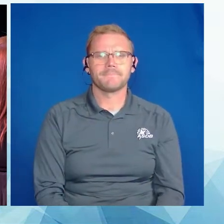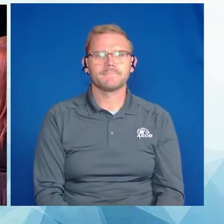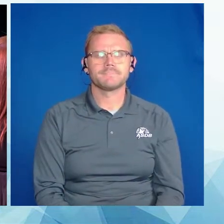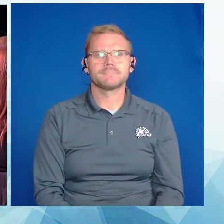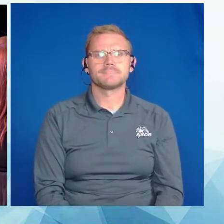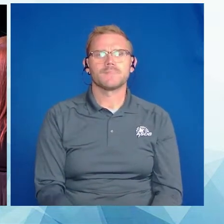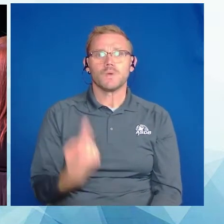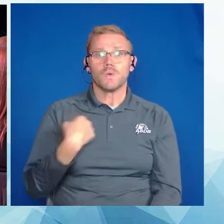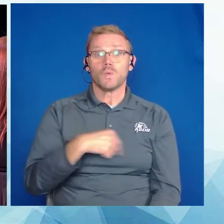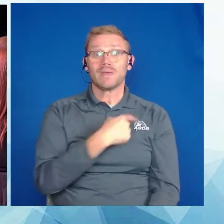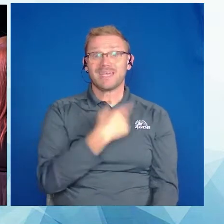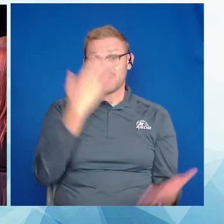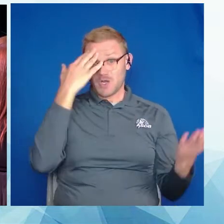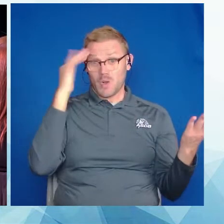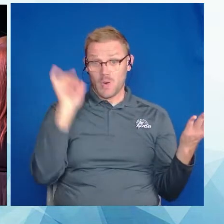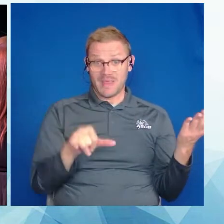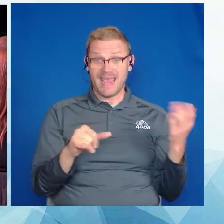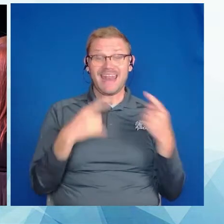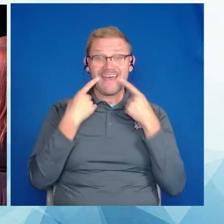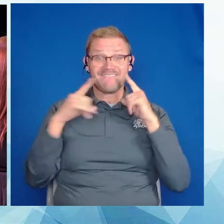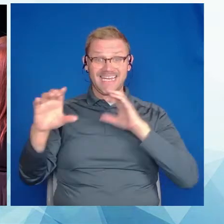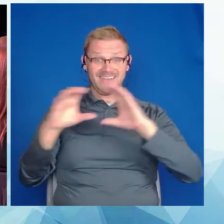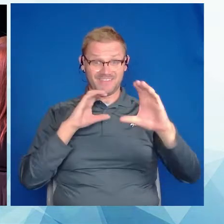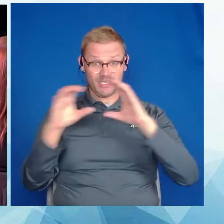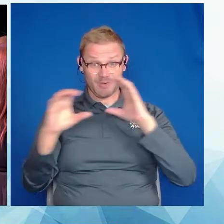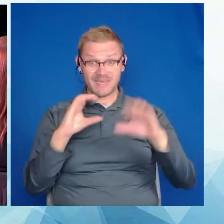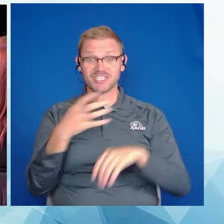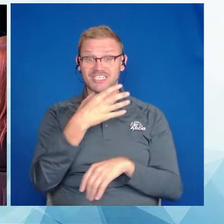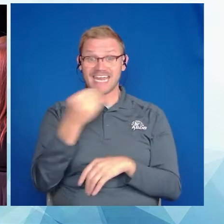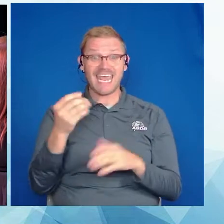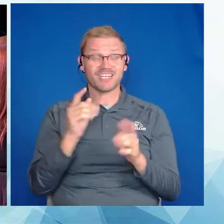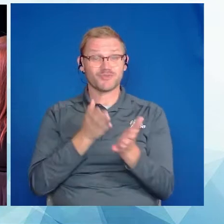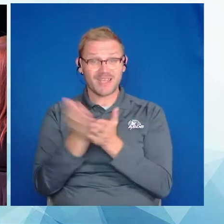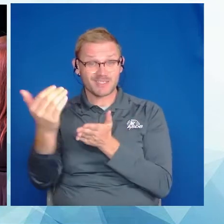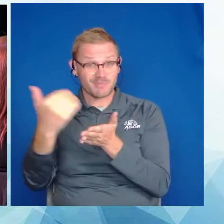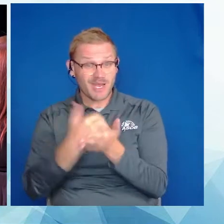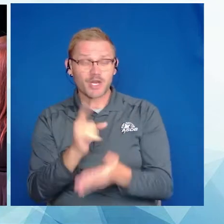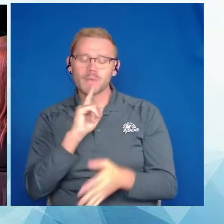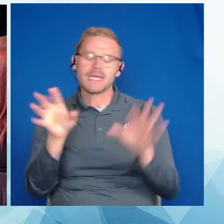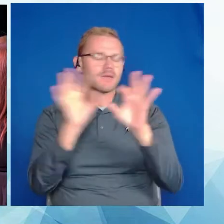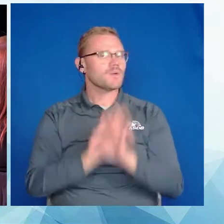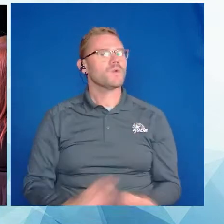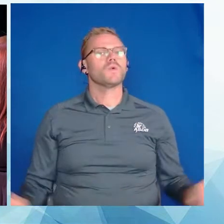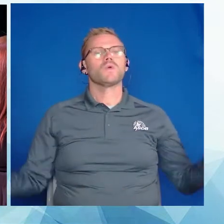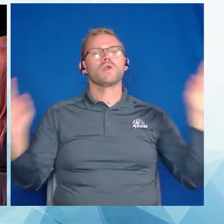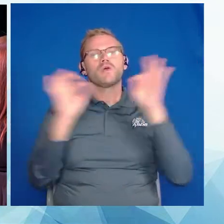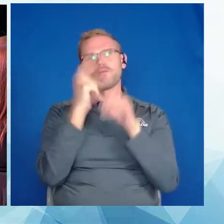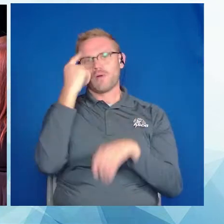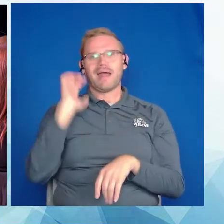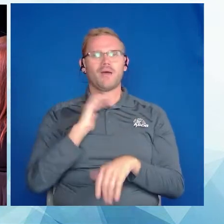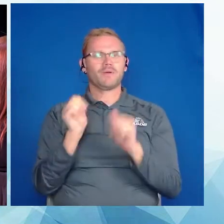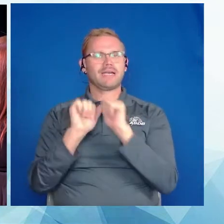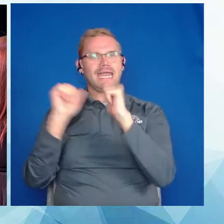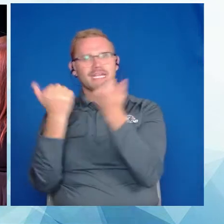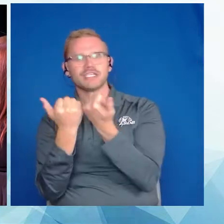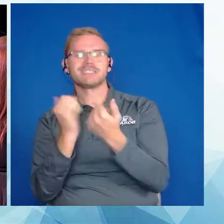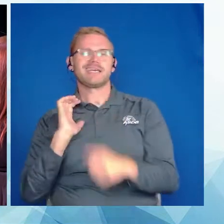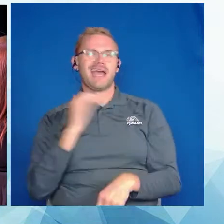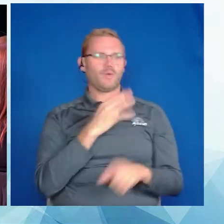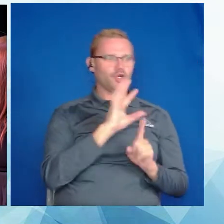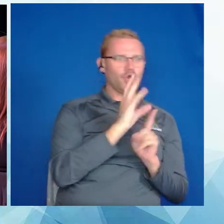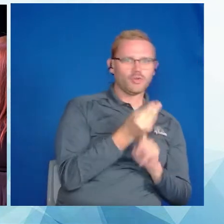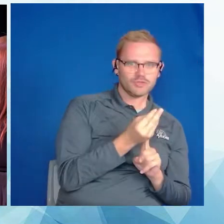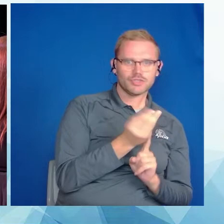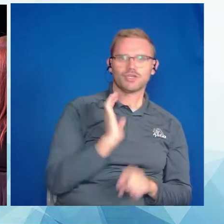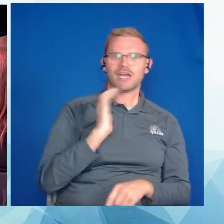We know that effective communication and transparency is critical to our agency's culture,